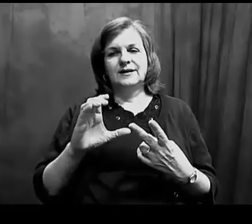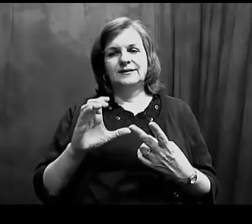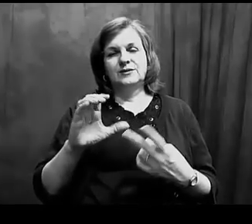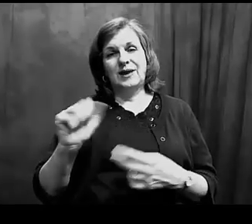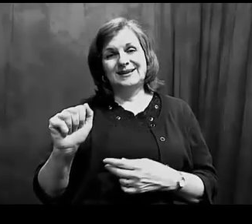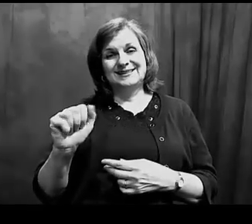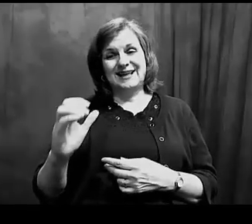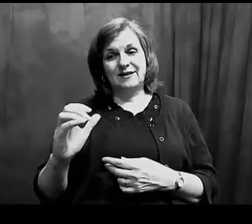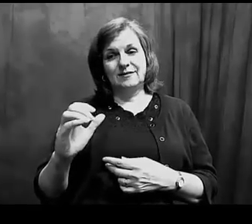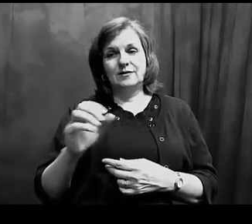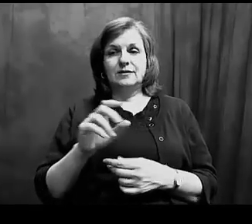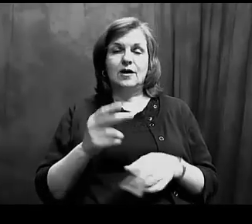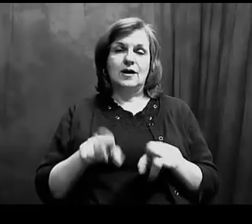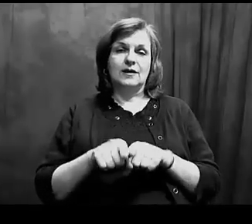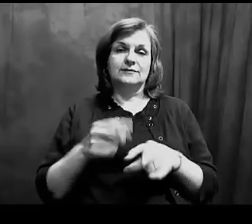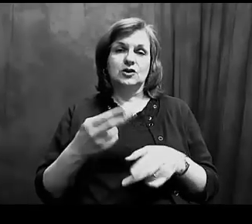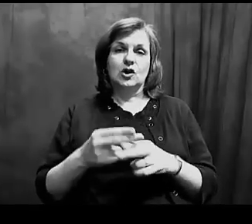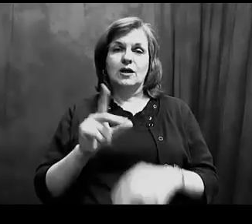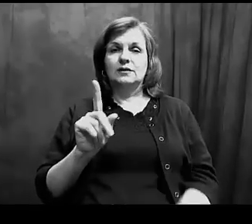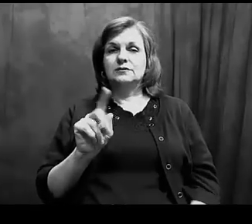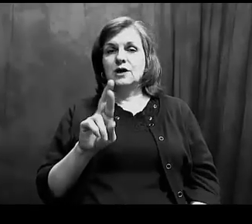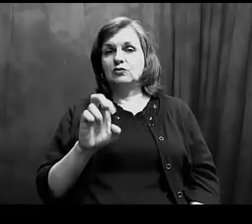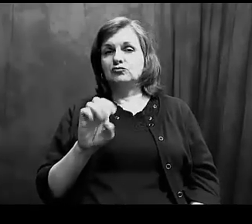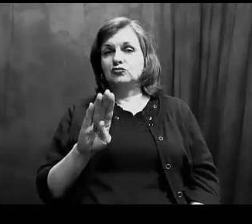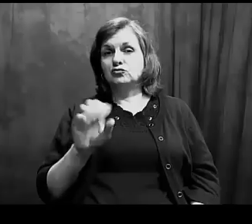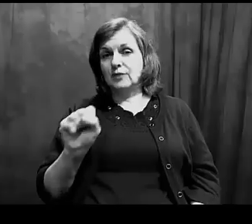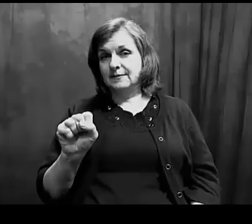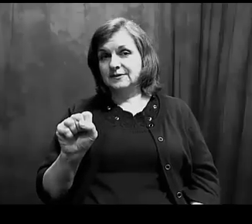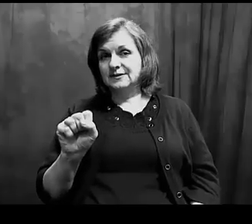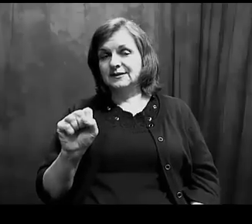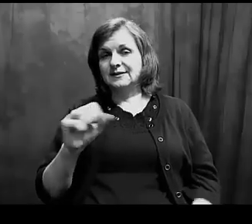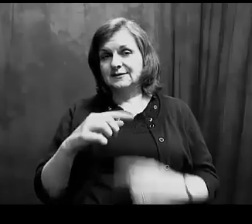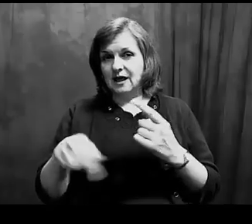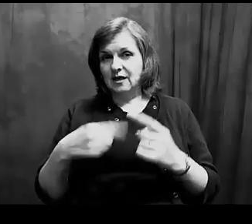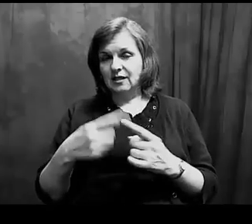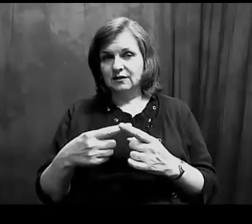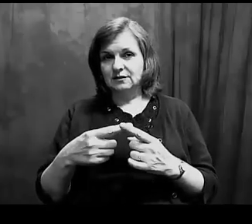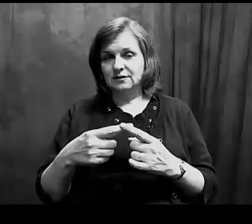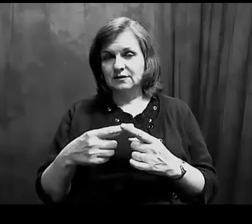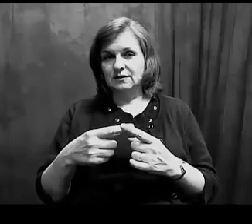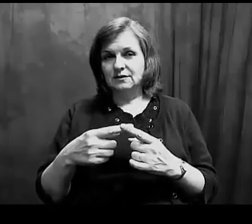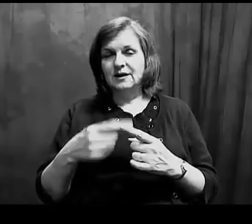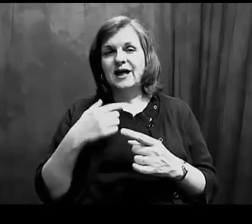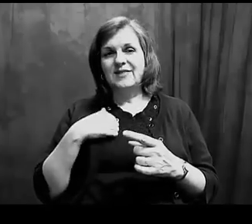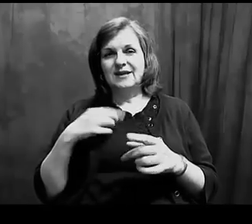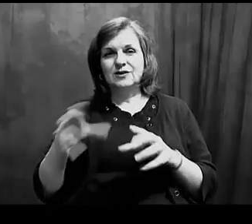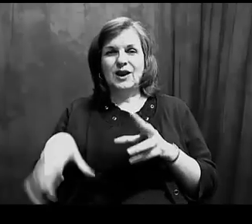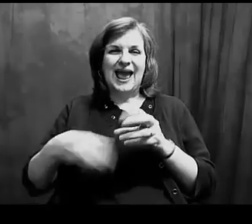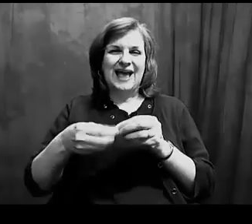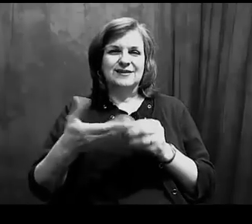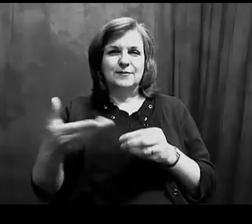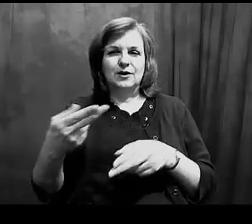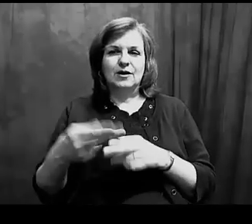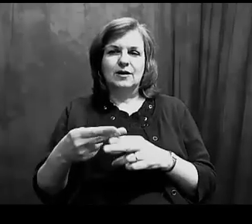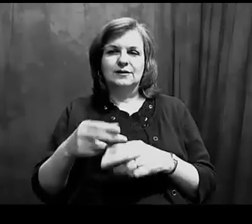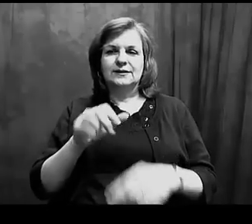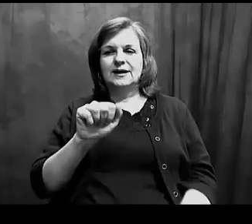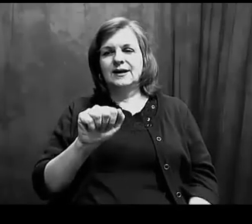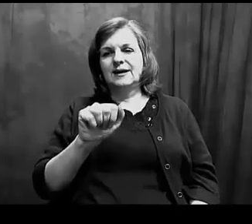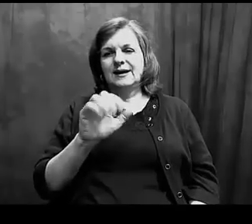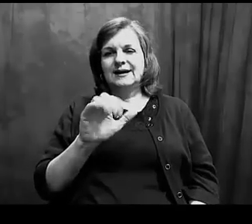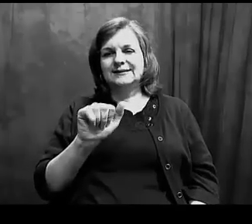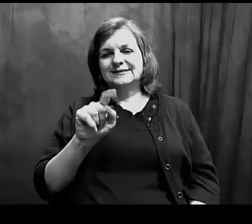The citric acid or Kreb cycle, as we mentioned, it's actually going to input something known